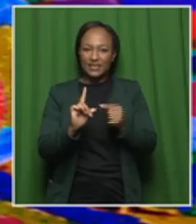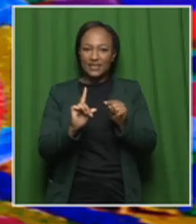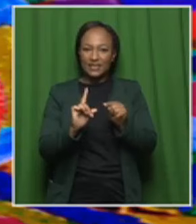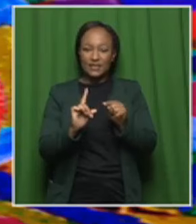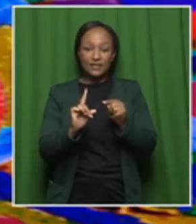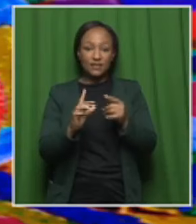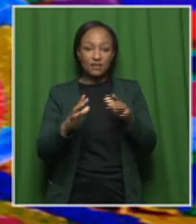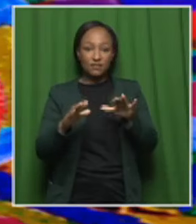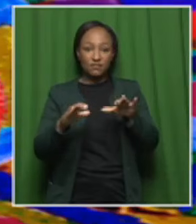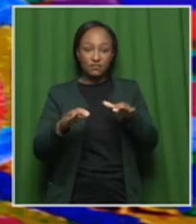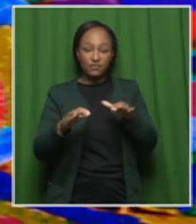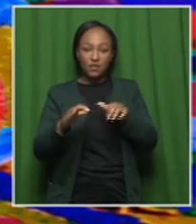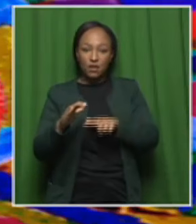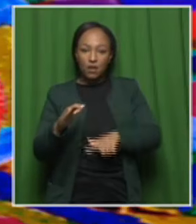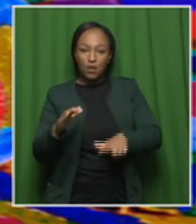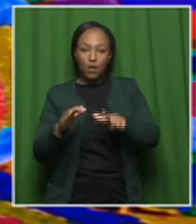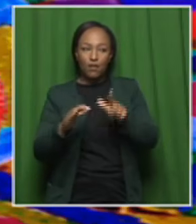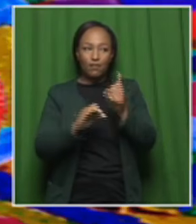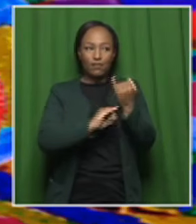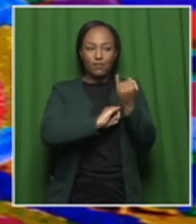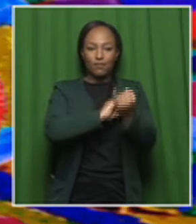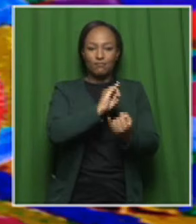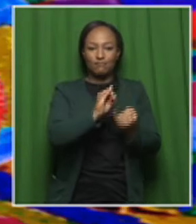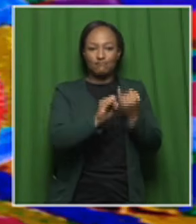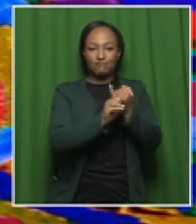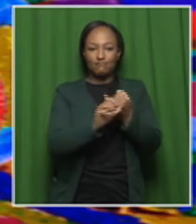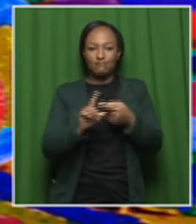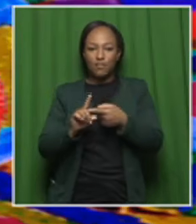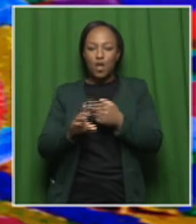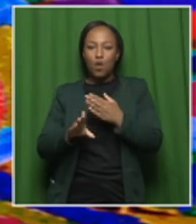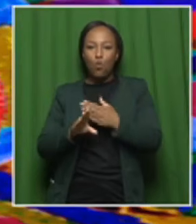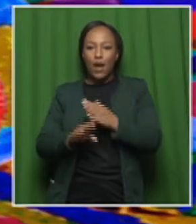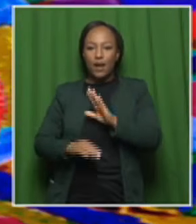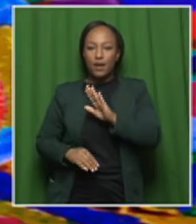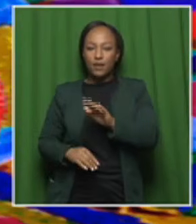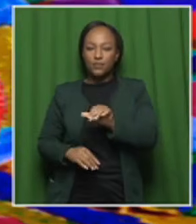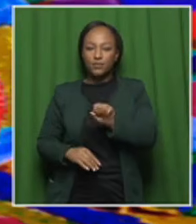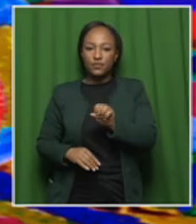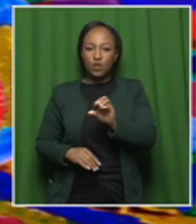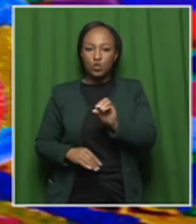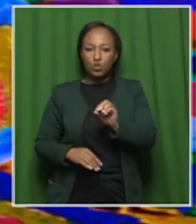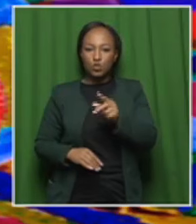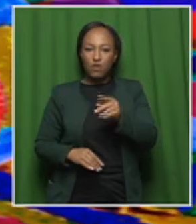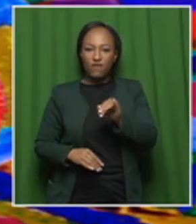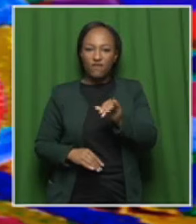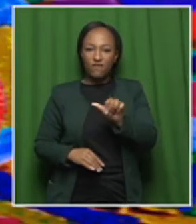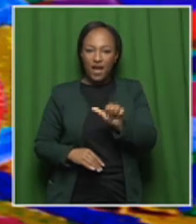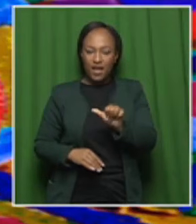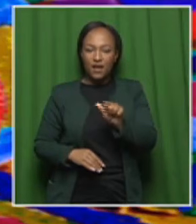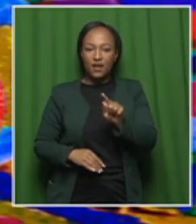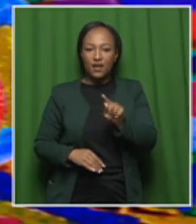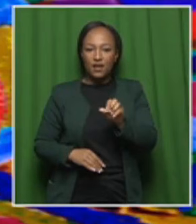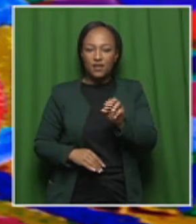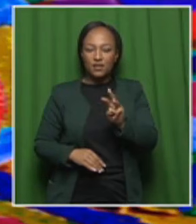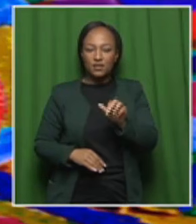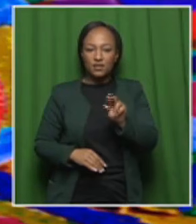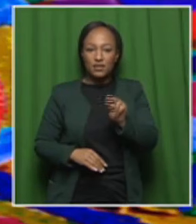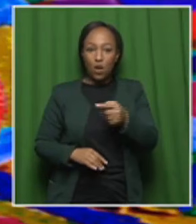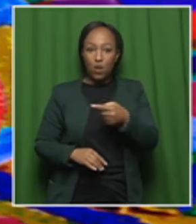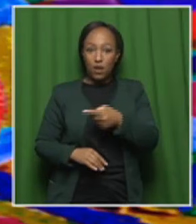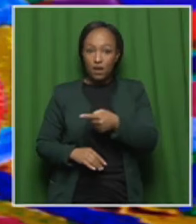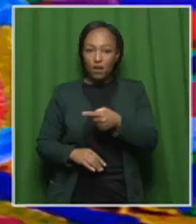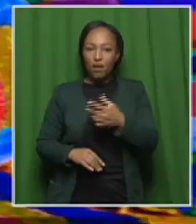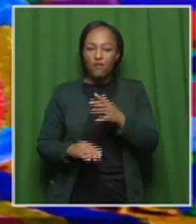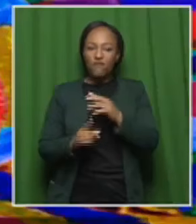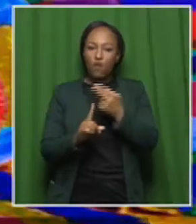industry, both locally and internationally. So his recent body of work, Sophiatown Suite, it's a testament to his innovative approach to art. It's